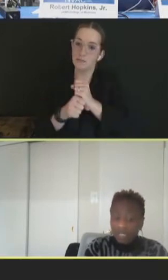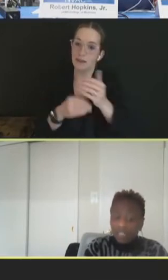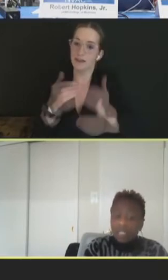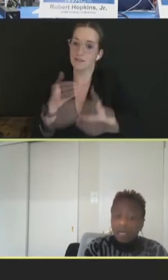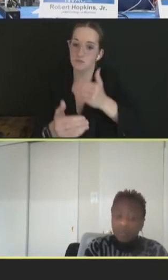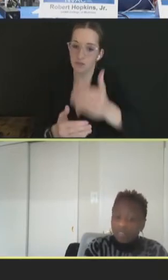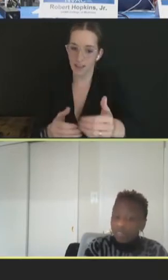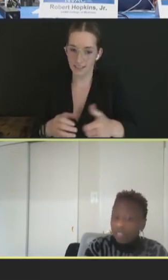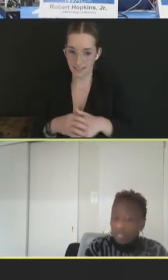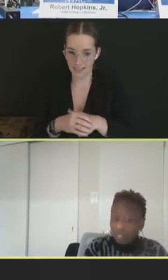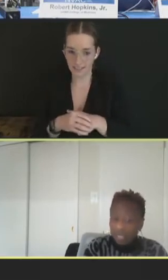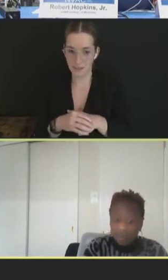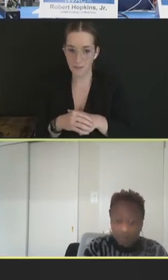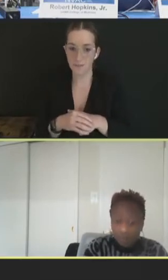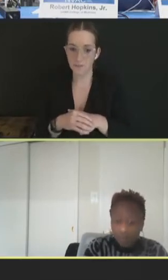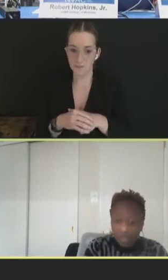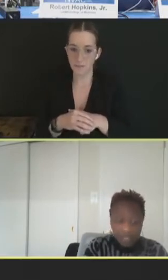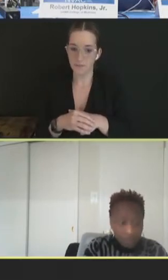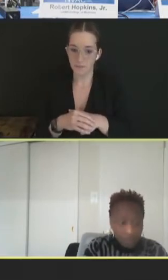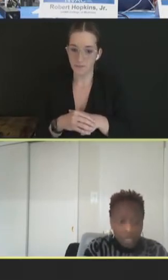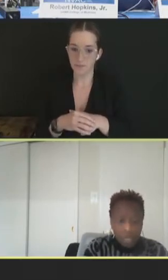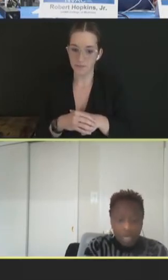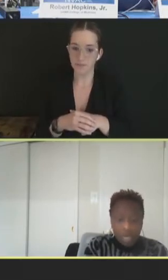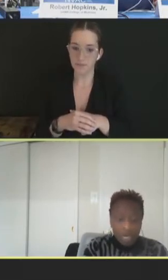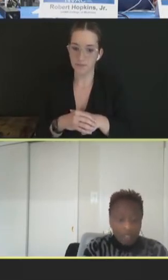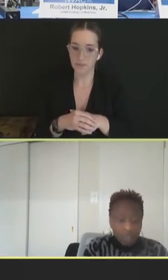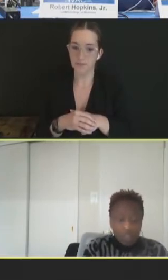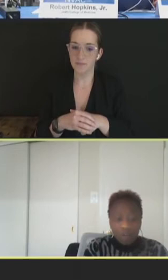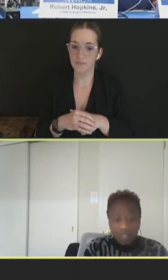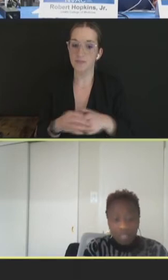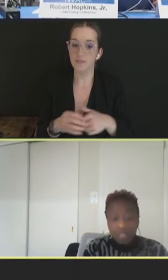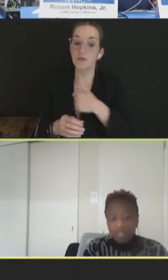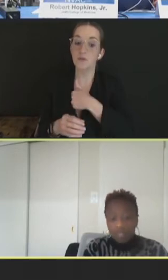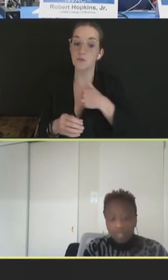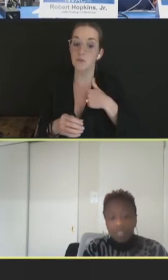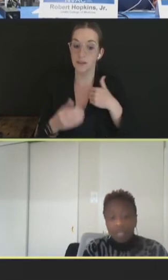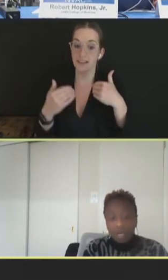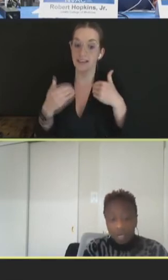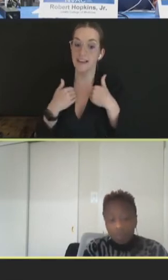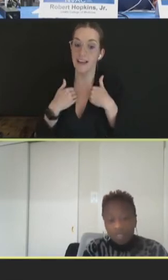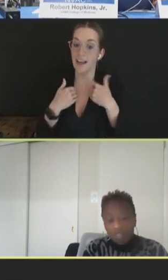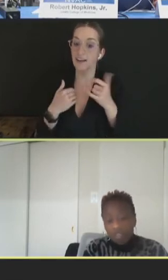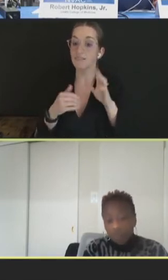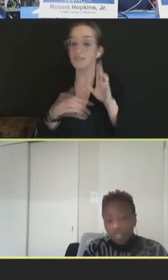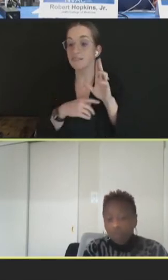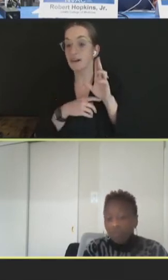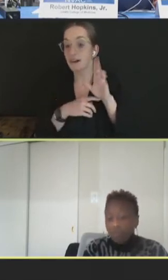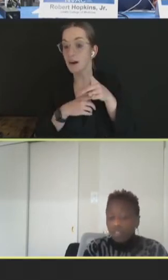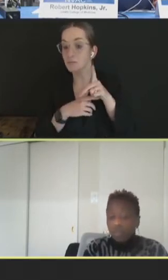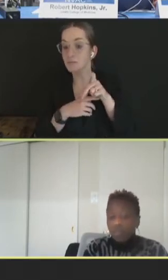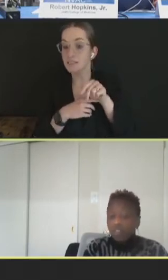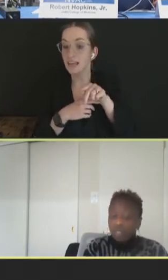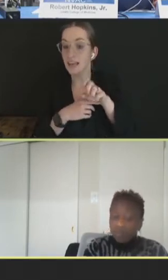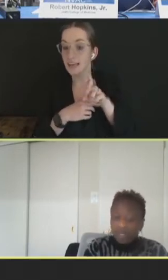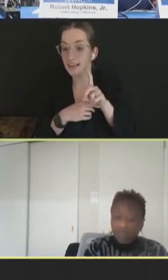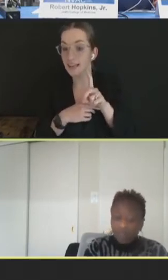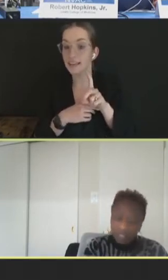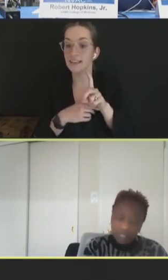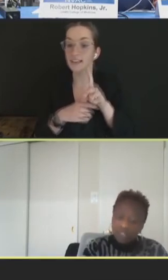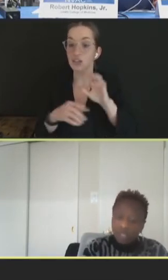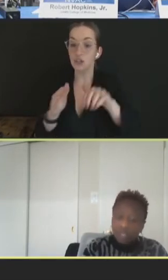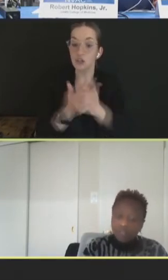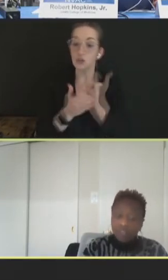COVID-19 vaccine competency exams for providers, such as updating existing competencies with new information on shelf